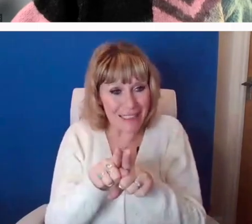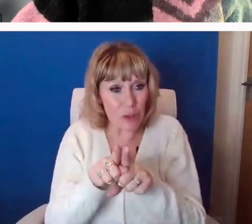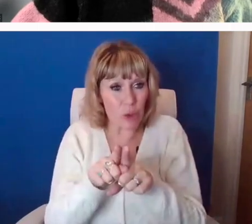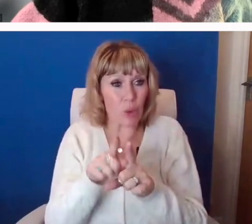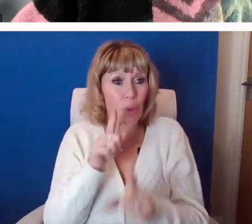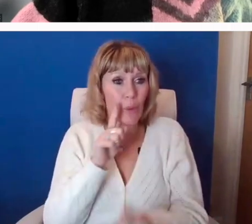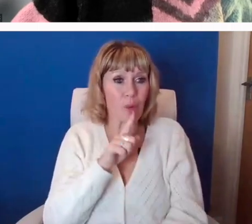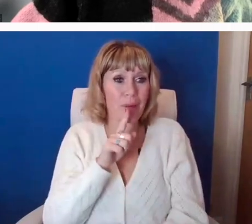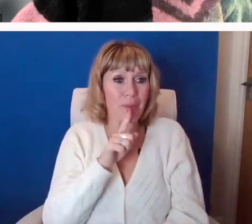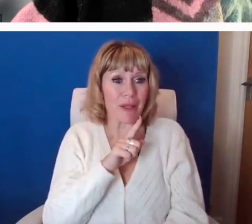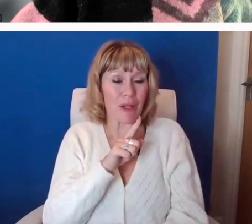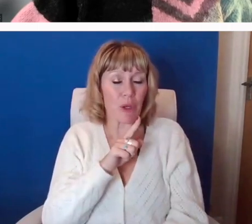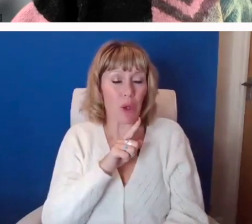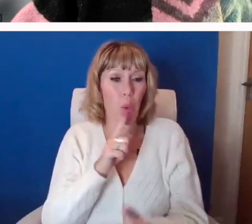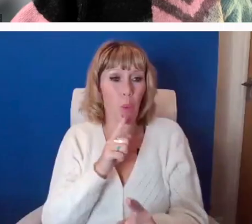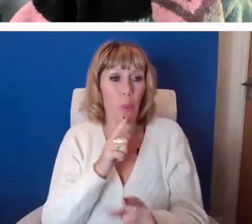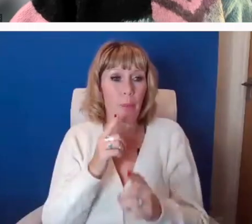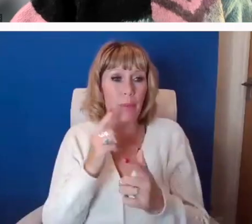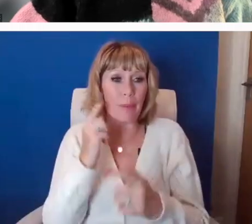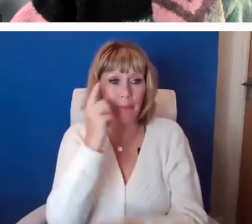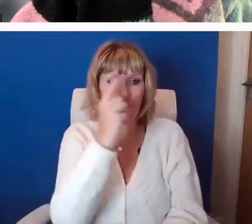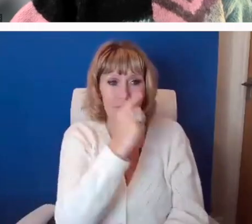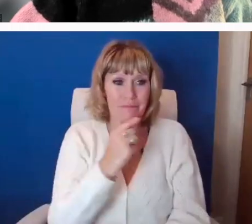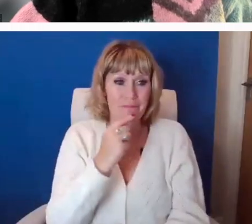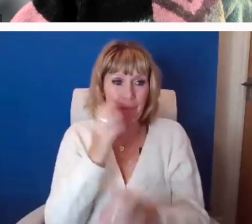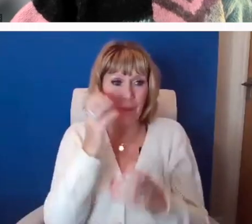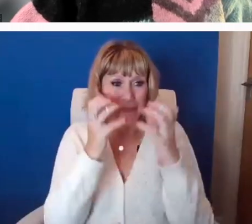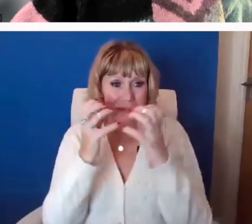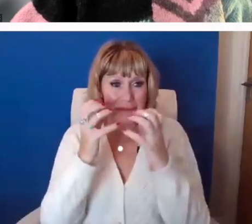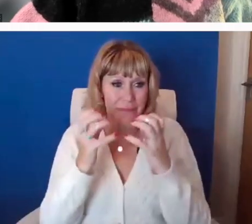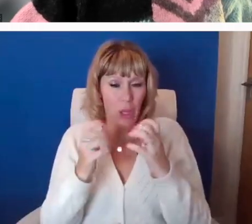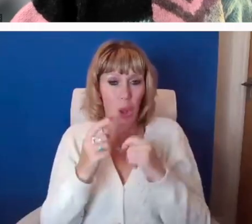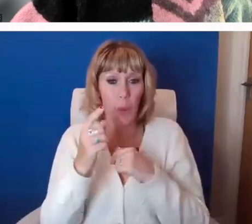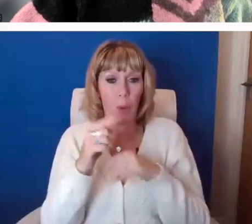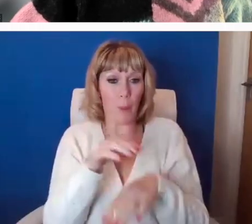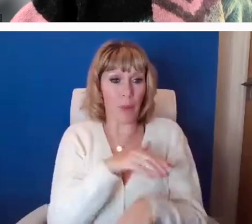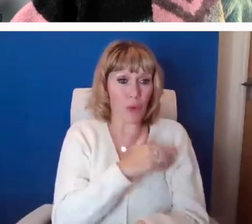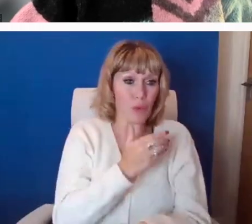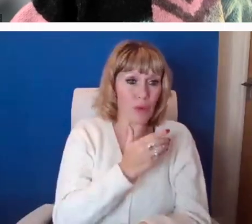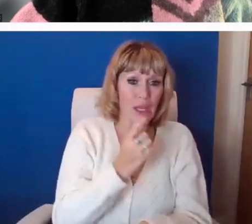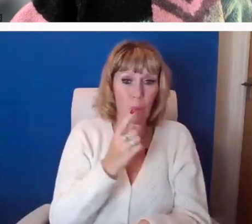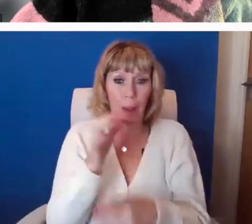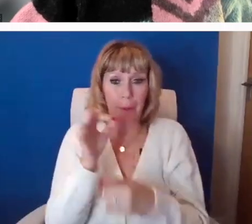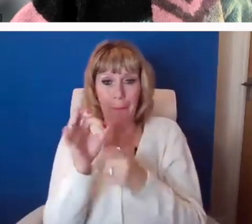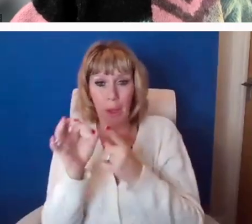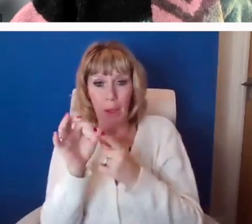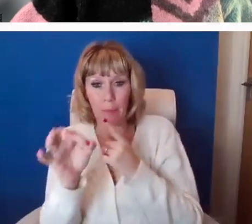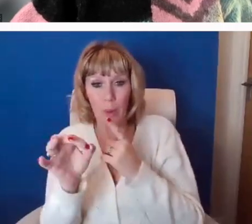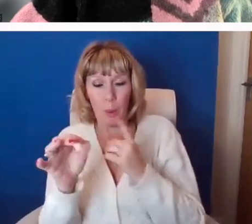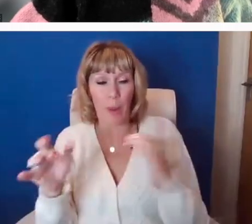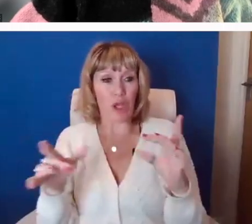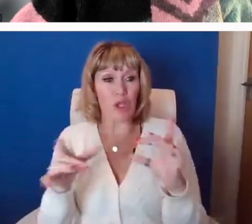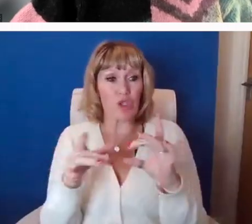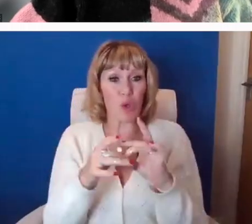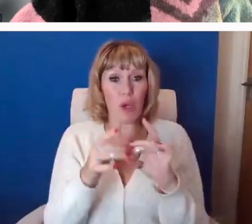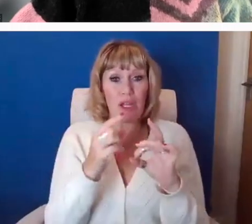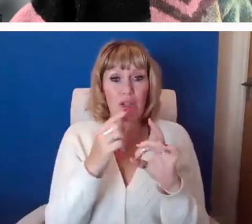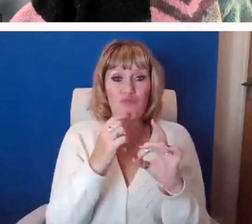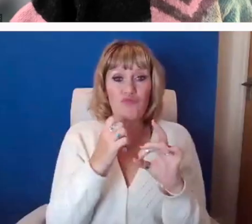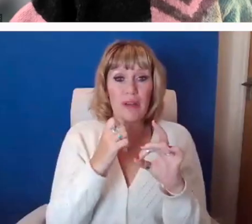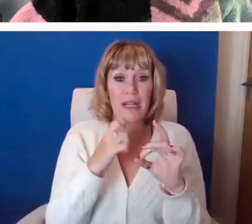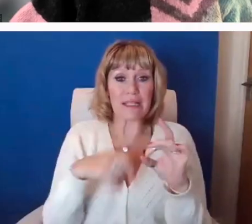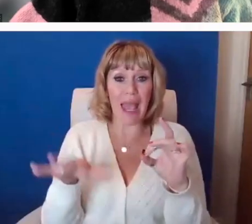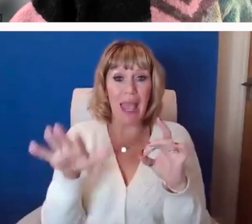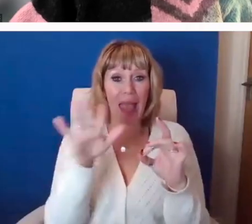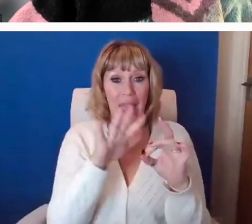by green, the other by purple, showing half of their faces joined by their red hair on an op art inspired black and